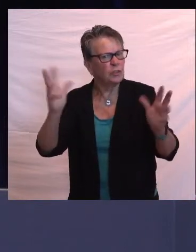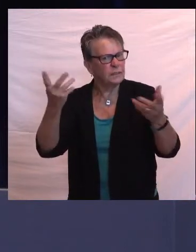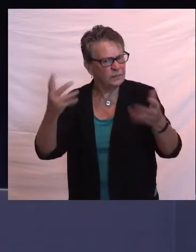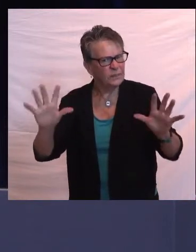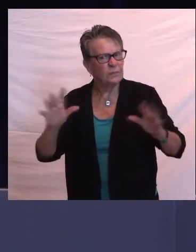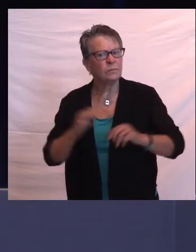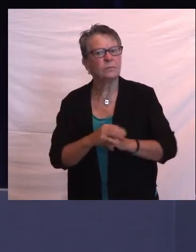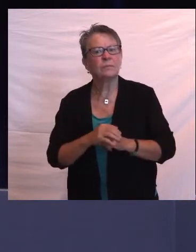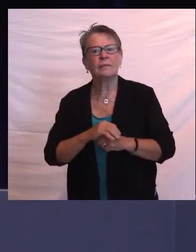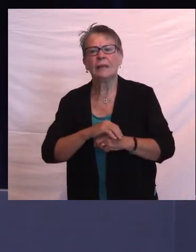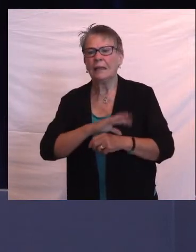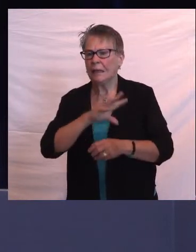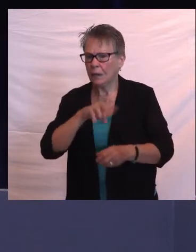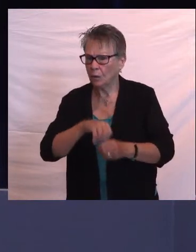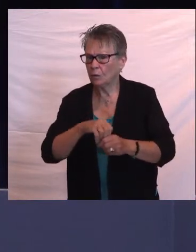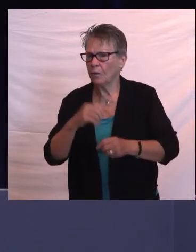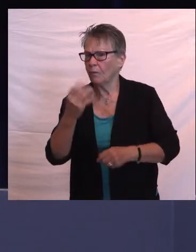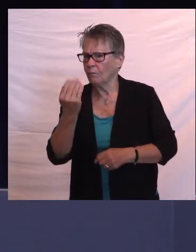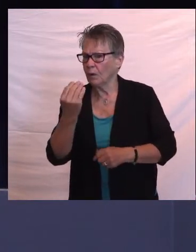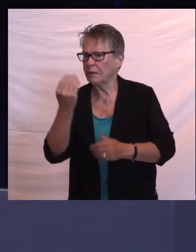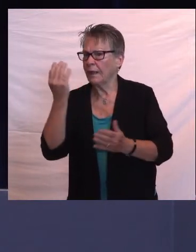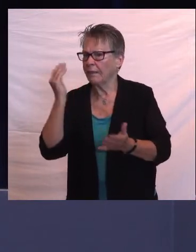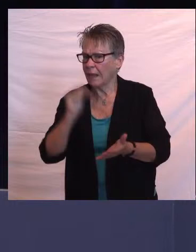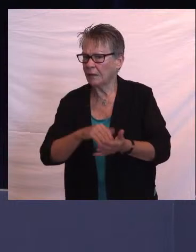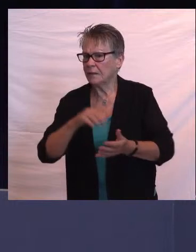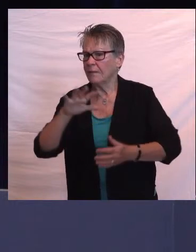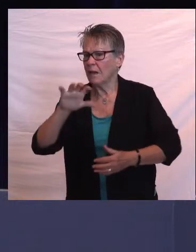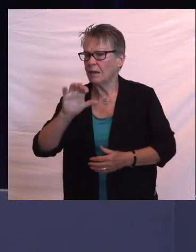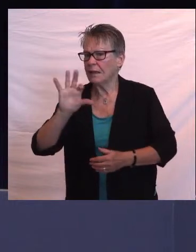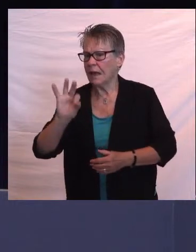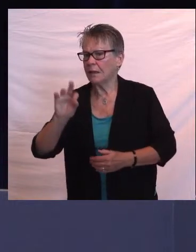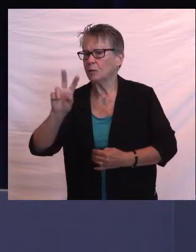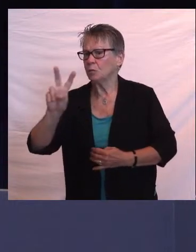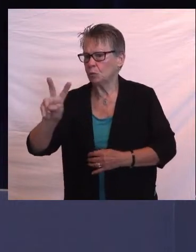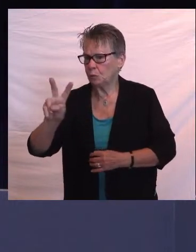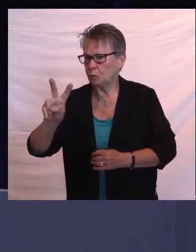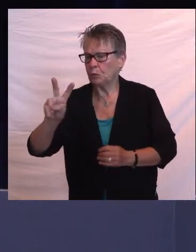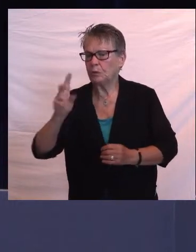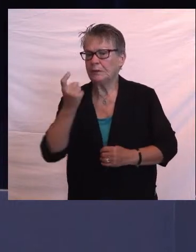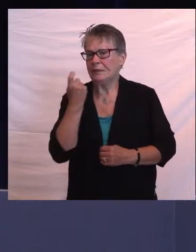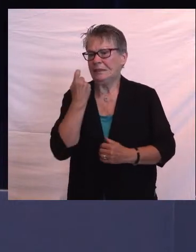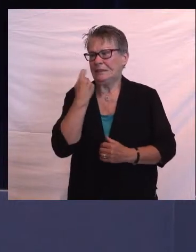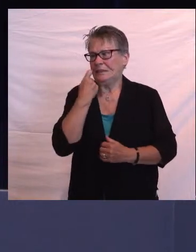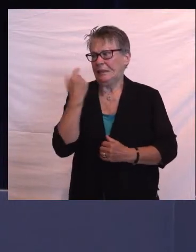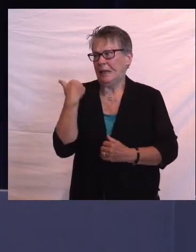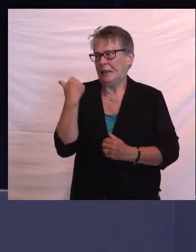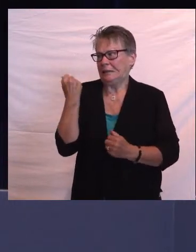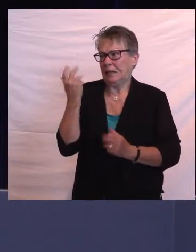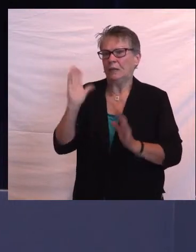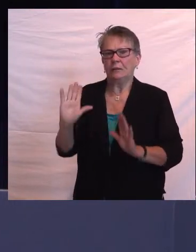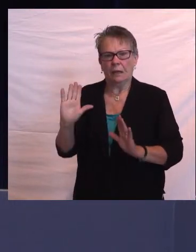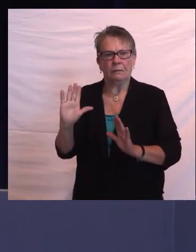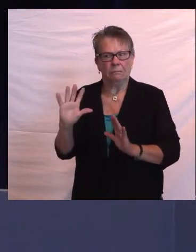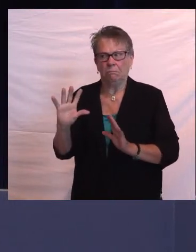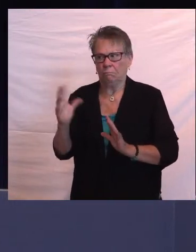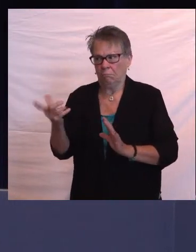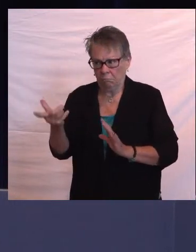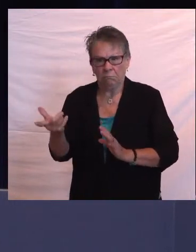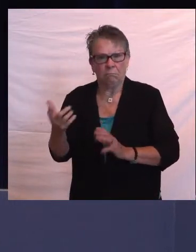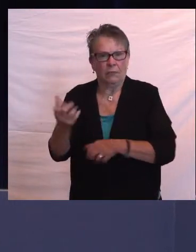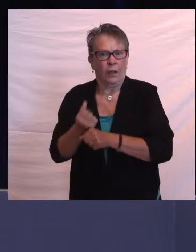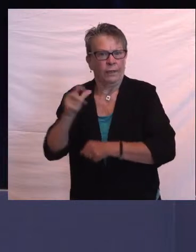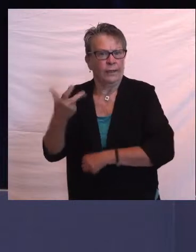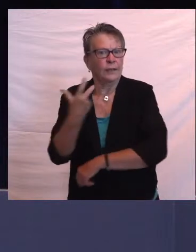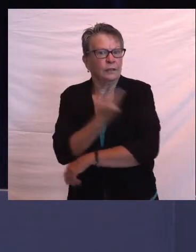14,592 doses administered over the weekend. Third doses were authorized last month